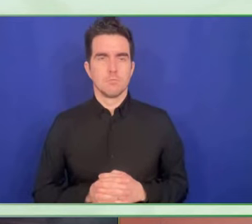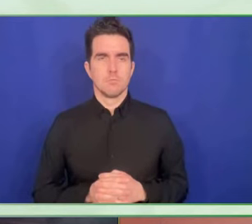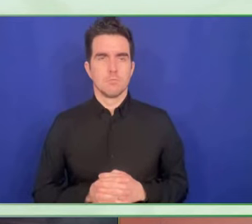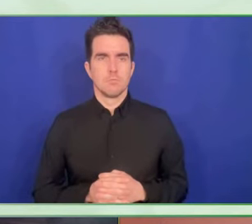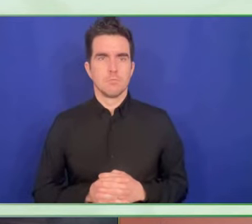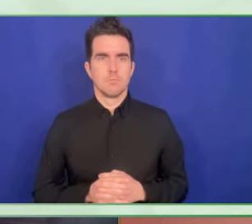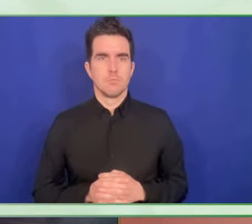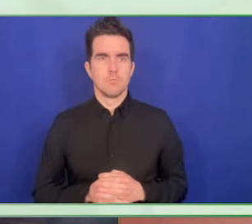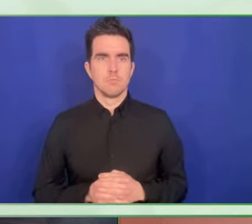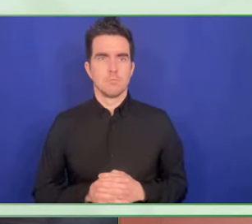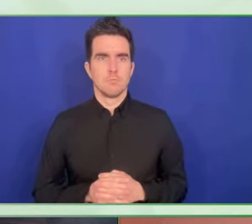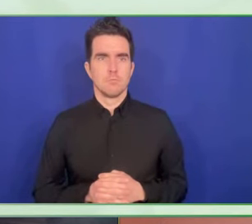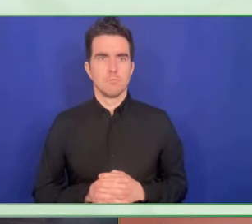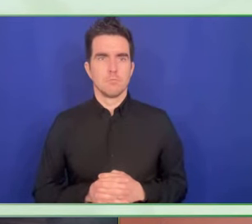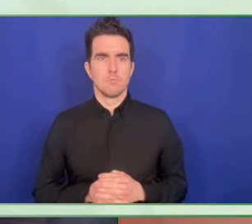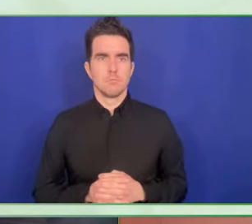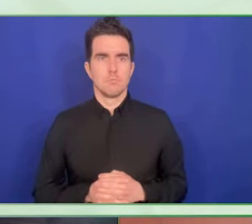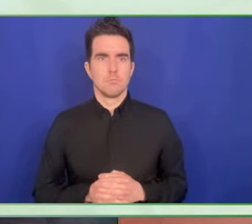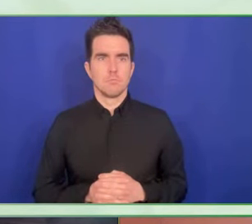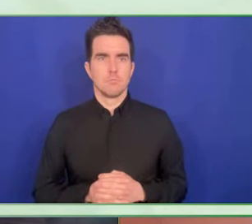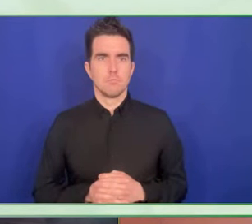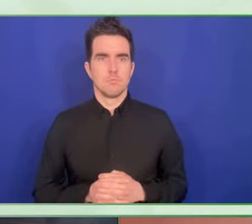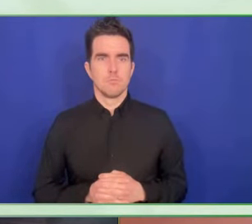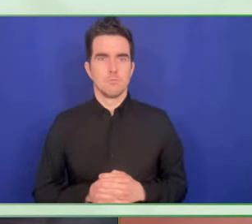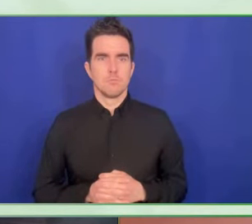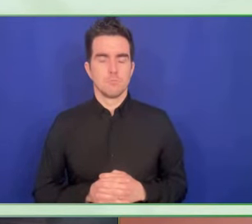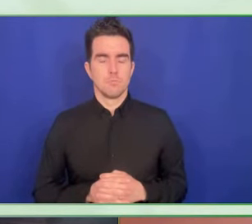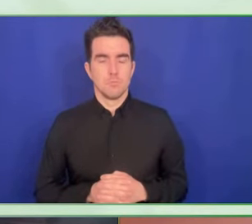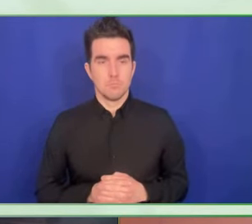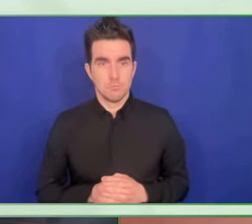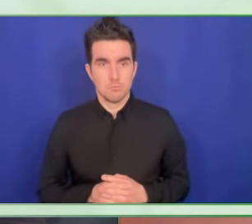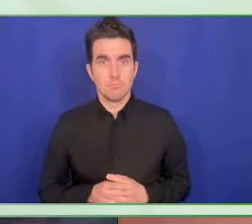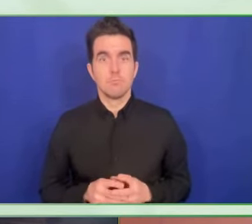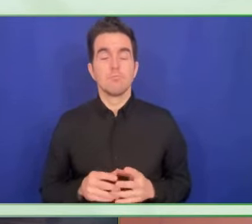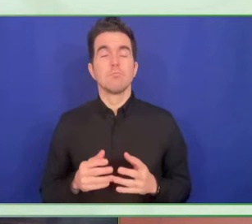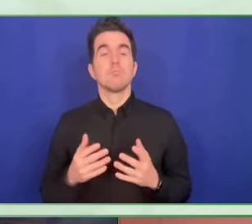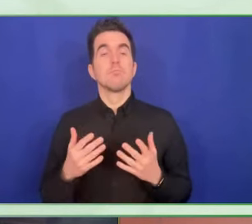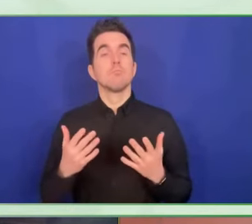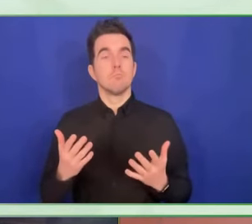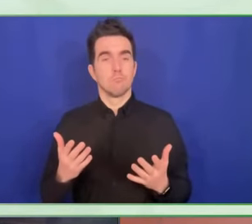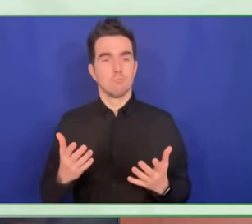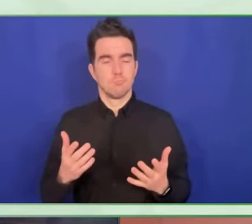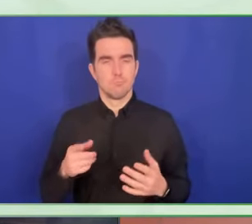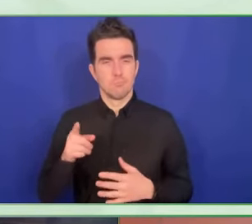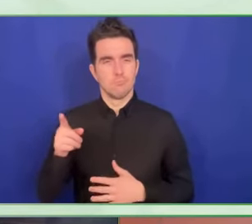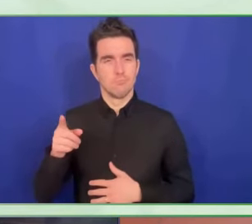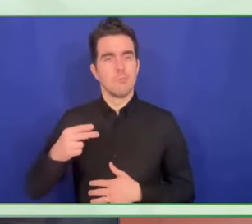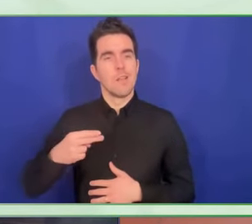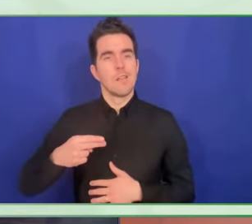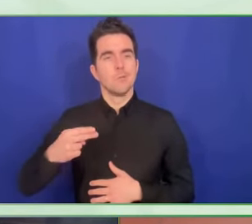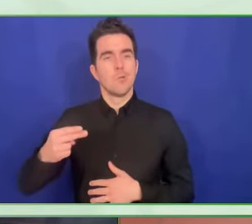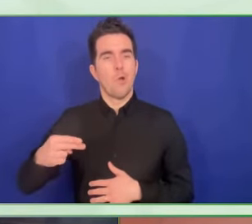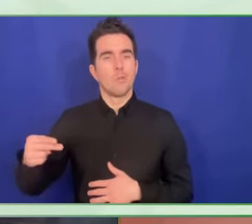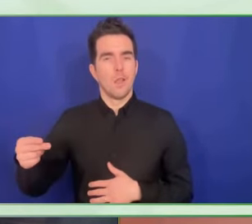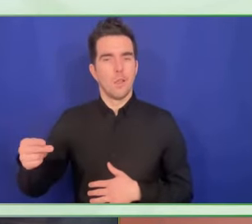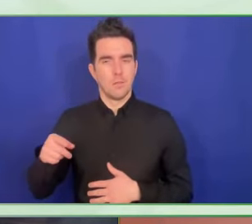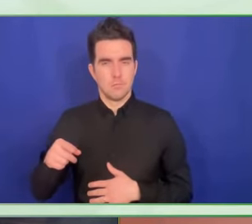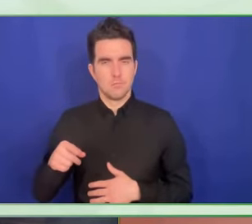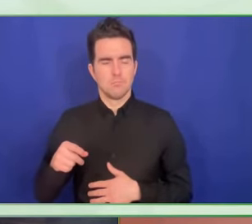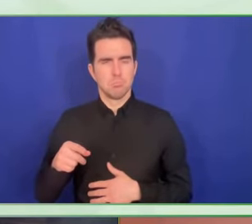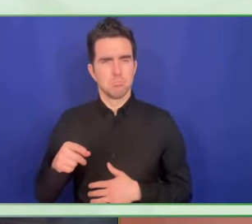they have to be enjoy with their sexuality because we are the same without disability.